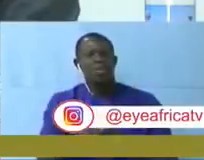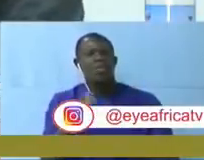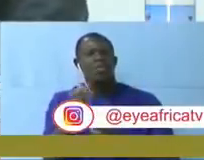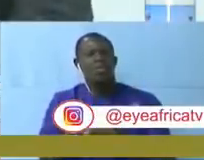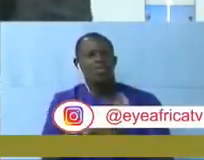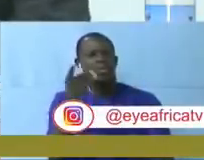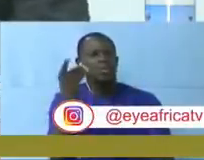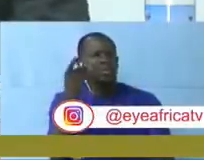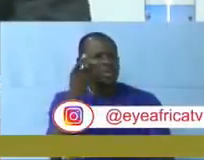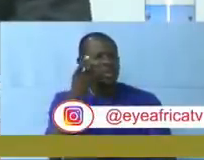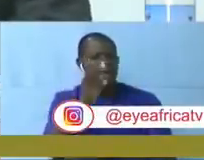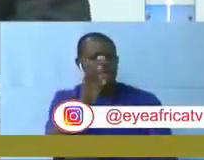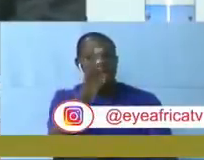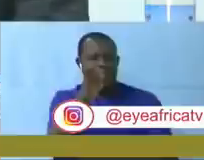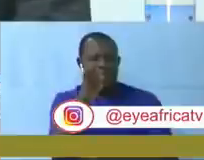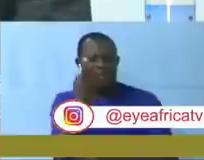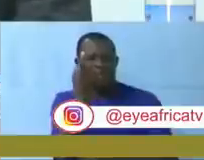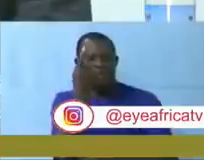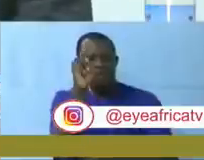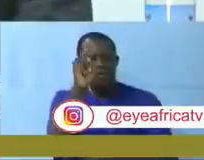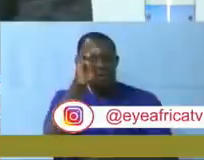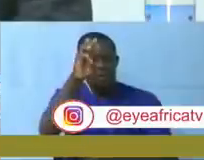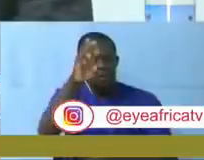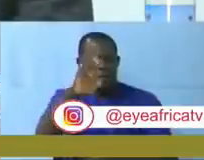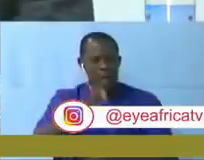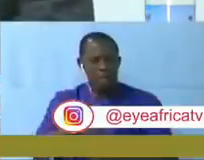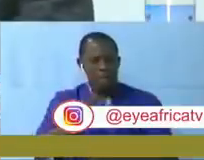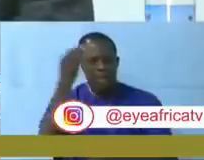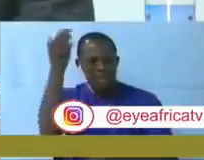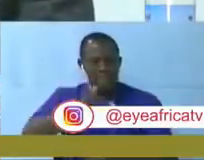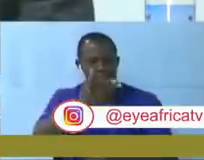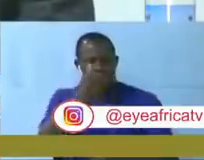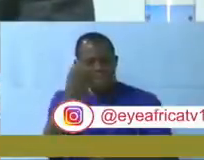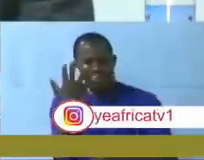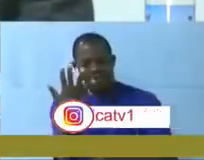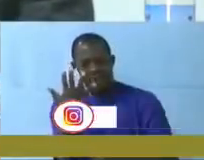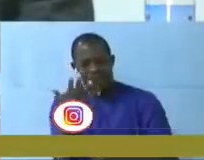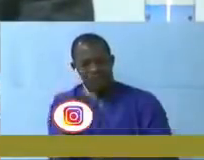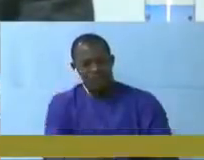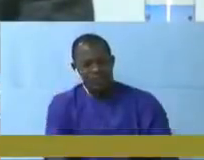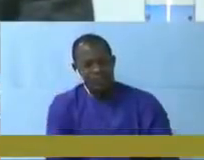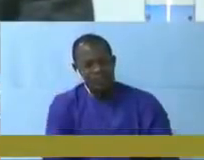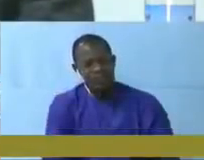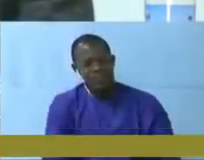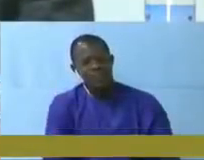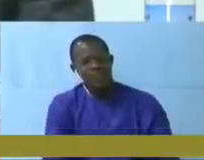31st March 1995 taxawalon ko fanwéri fana ben wéri